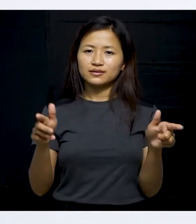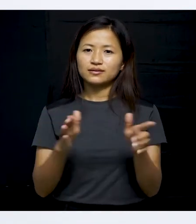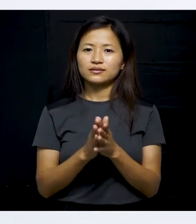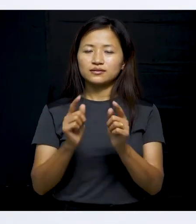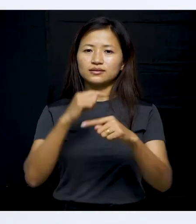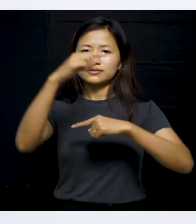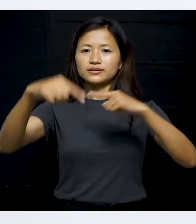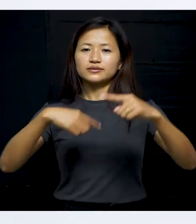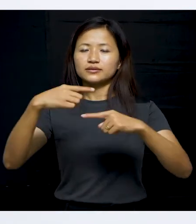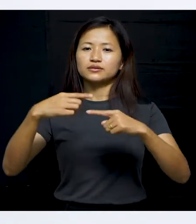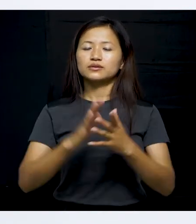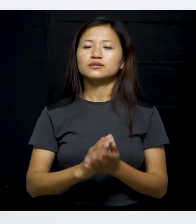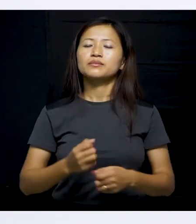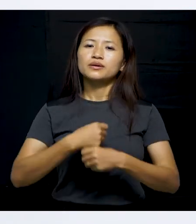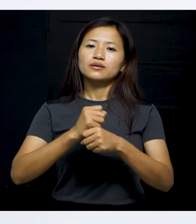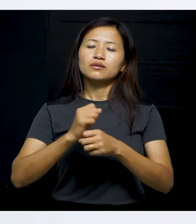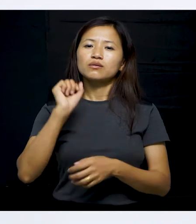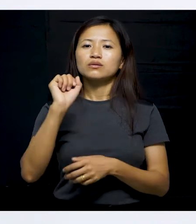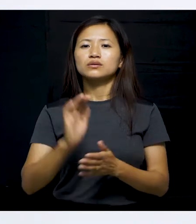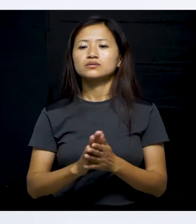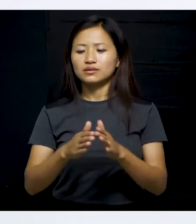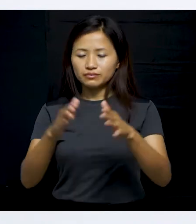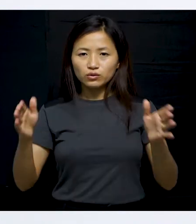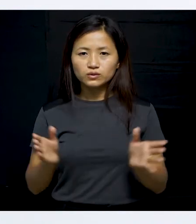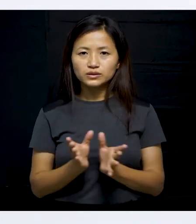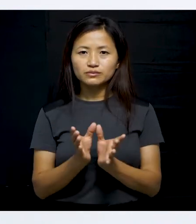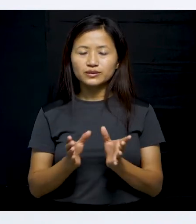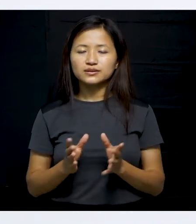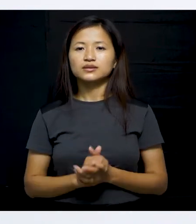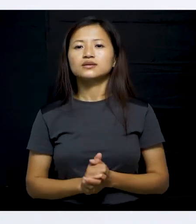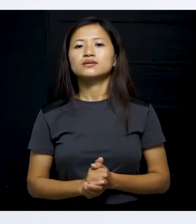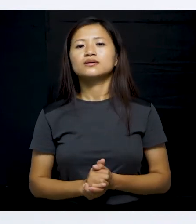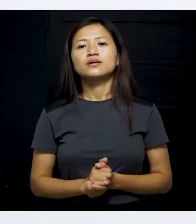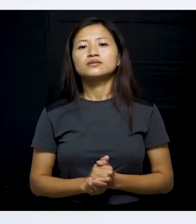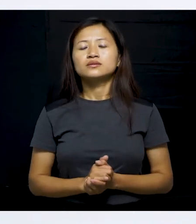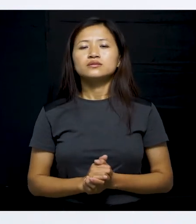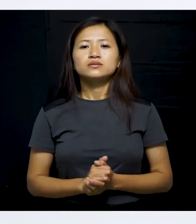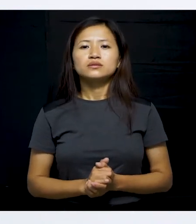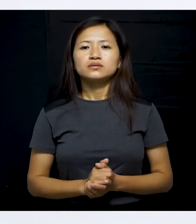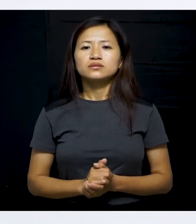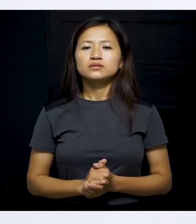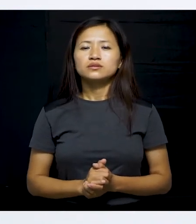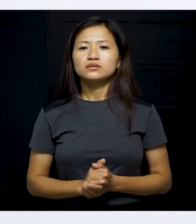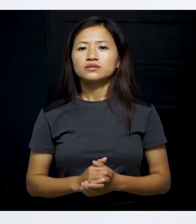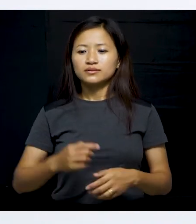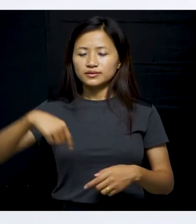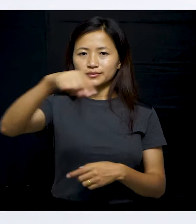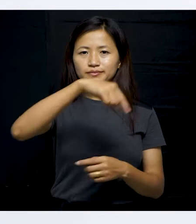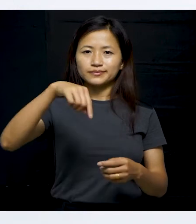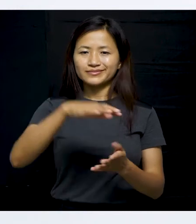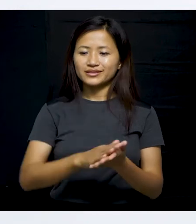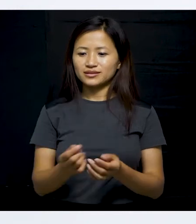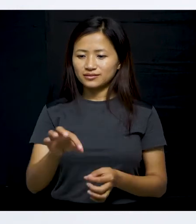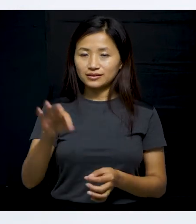example, they make handicrafts, they make all these baskets, they make those kitchen items which